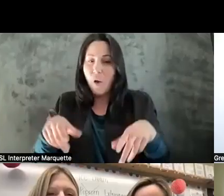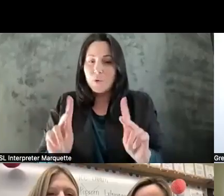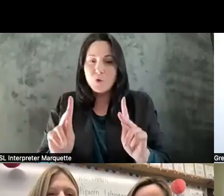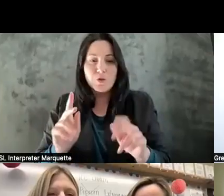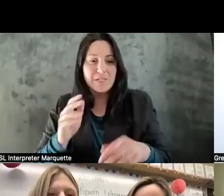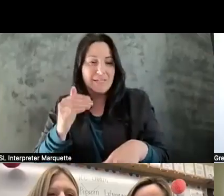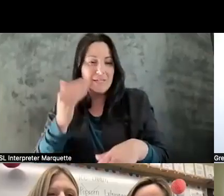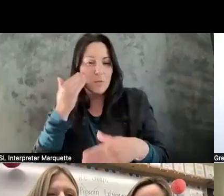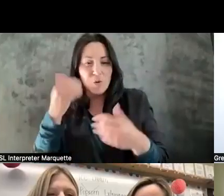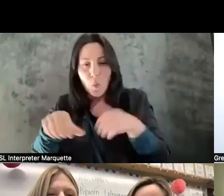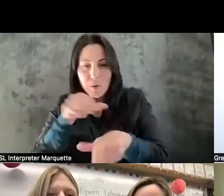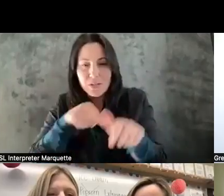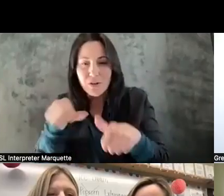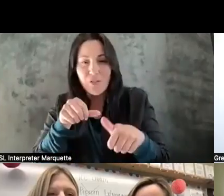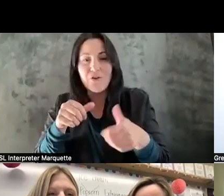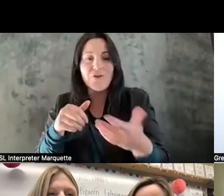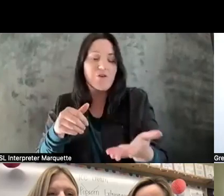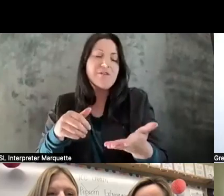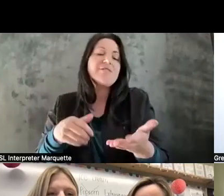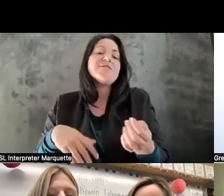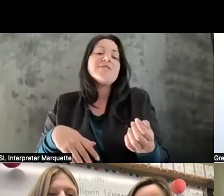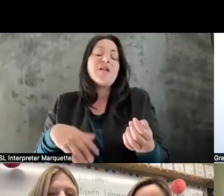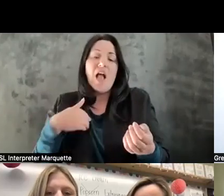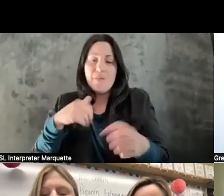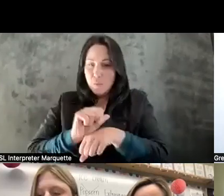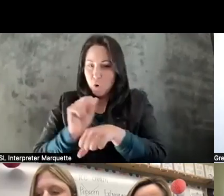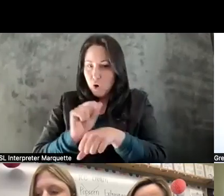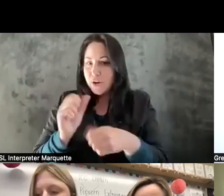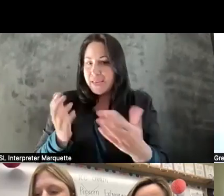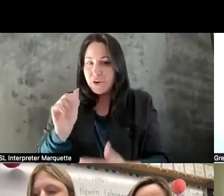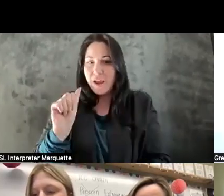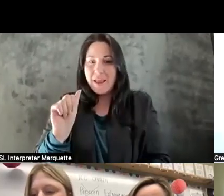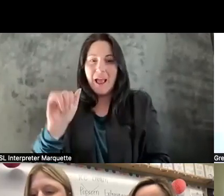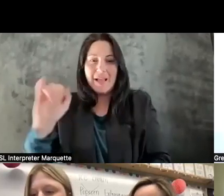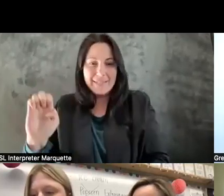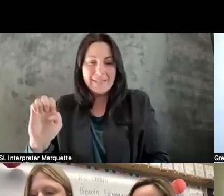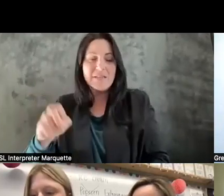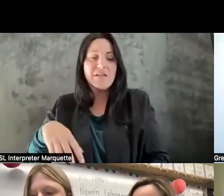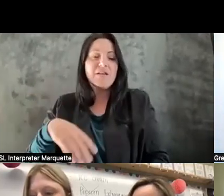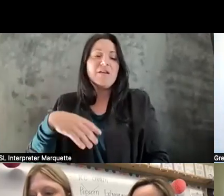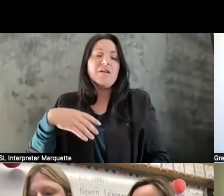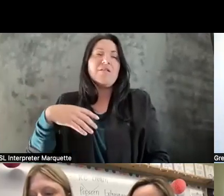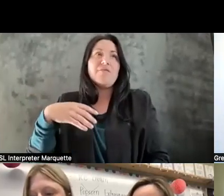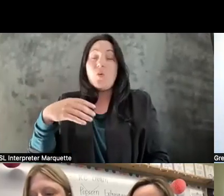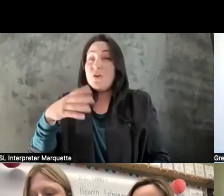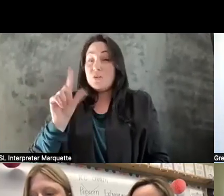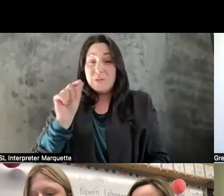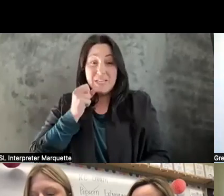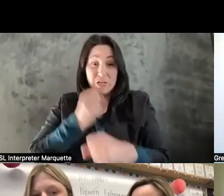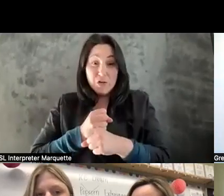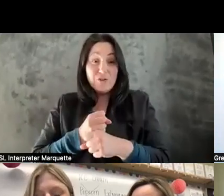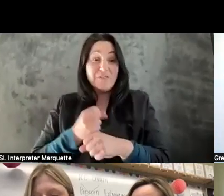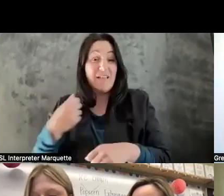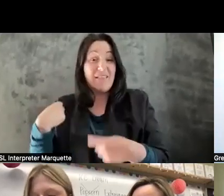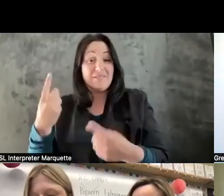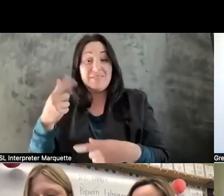each other. I have been at Einstein for 20 years, and this is just concluding my 10th year as principal